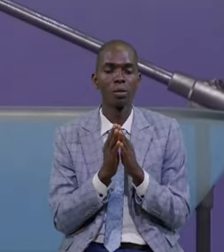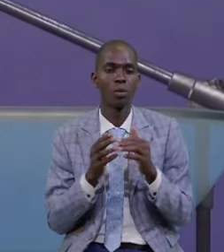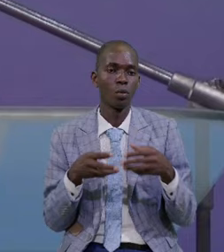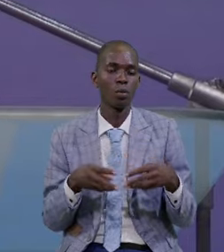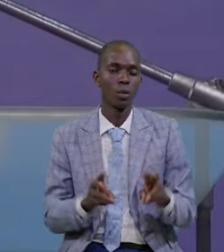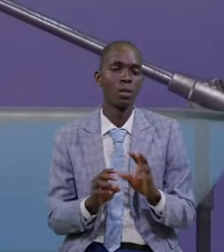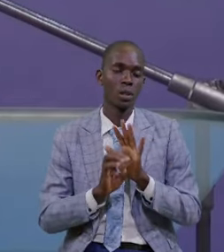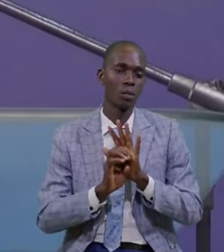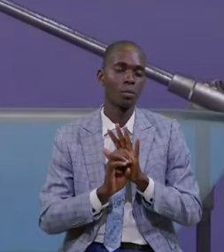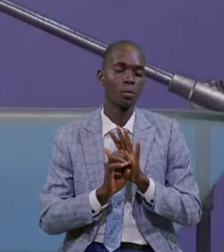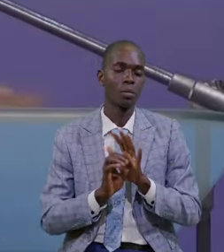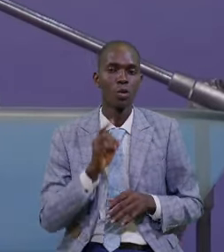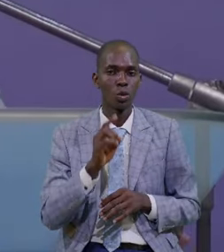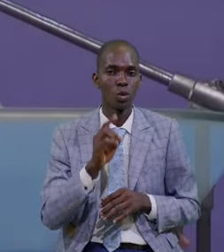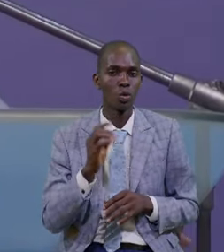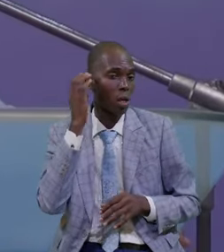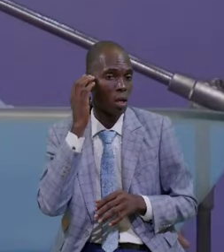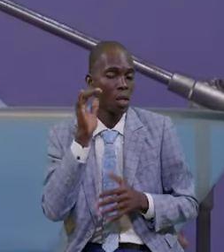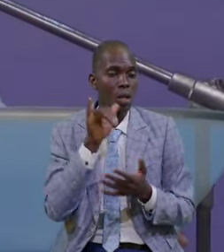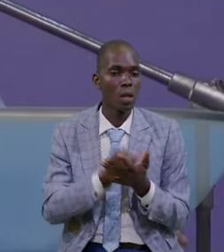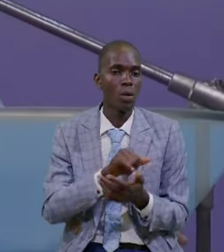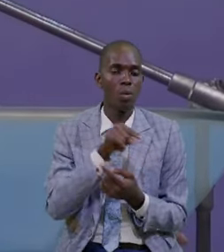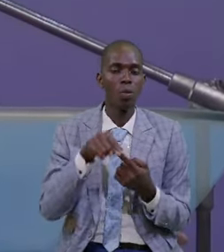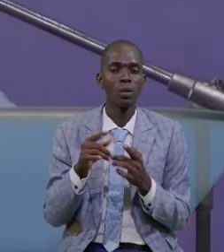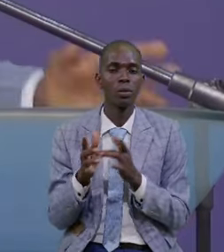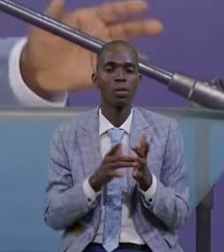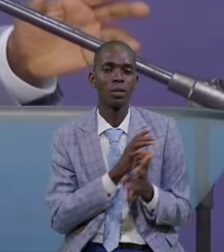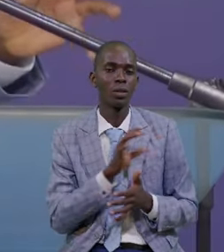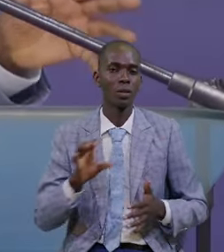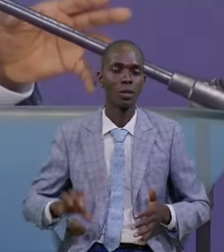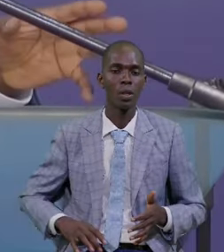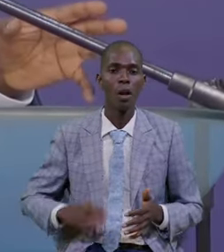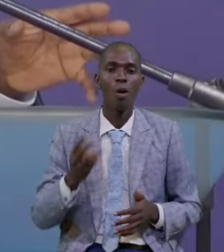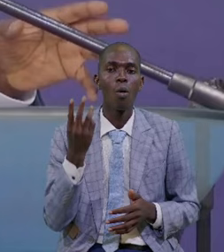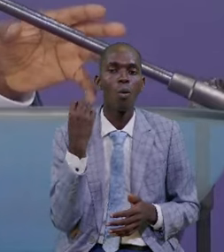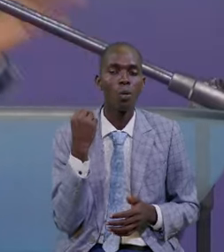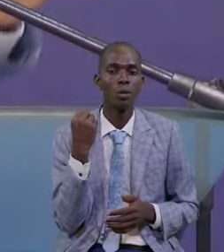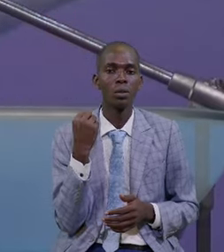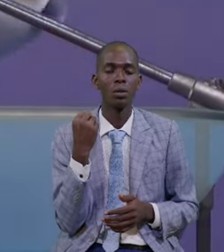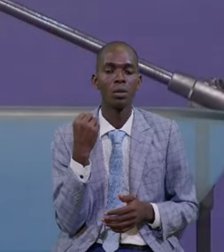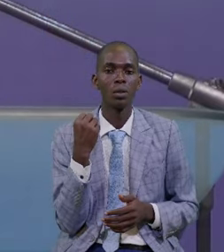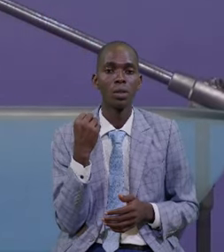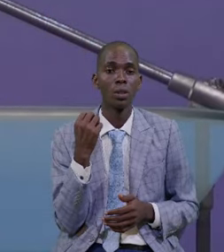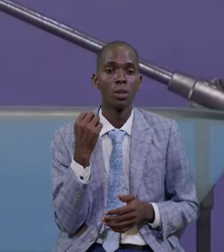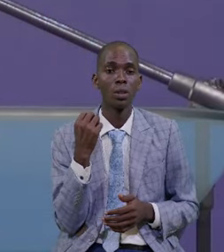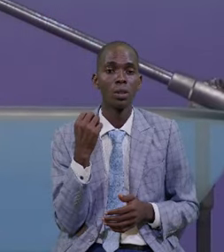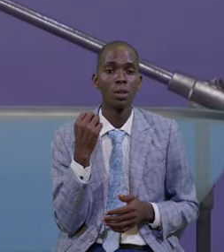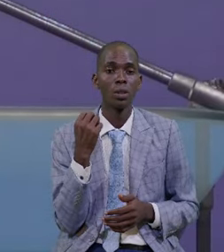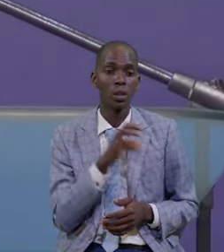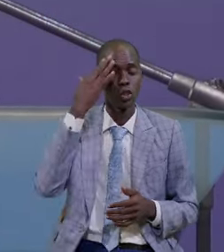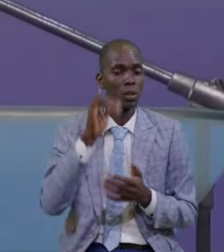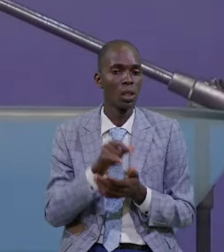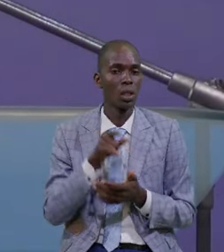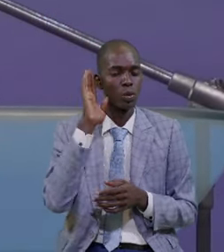hear that when Jesus Christ was, he knew that he was going to die. He